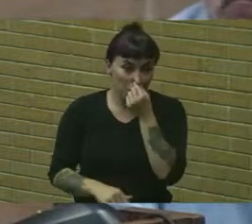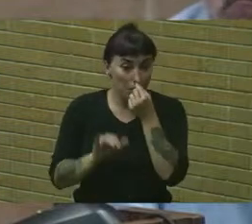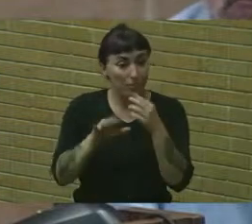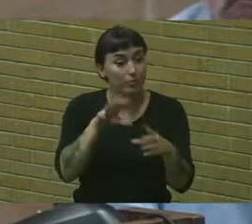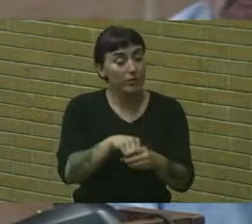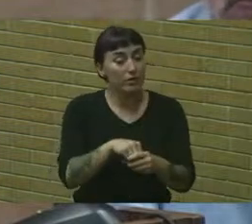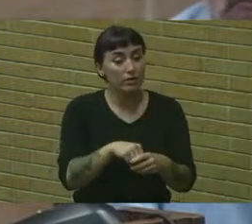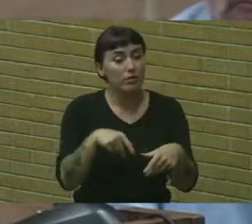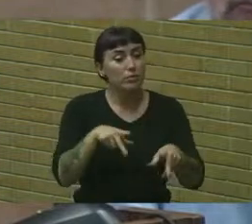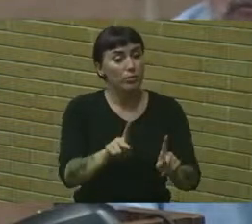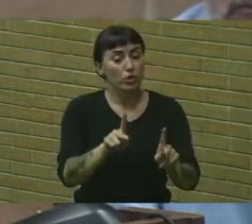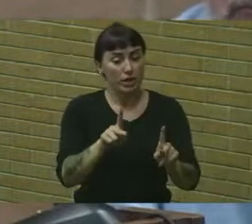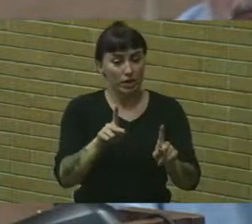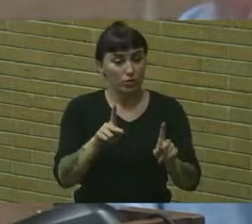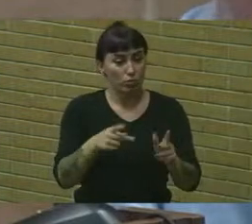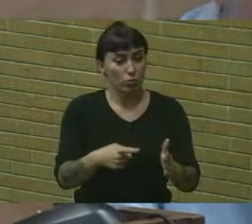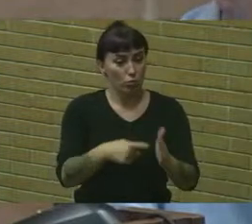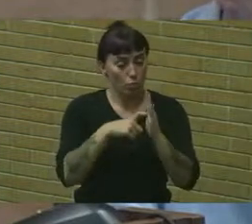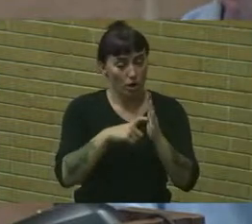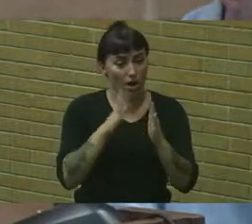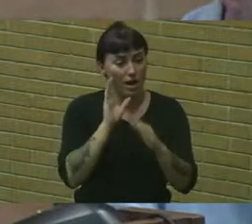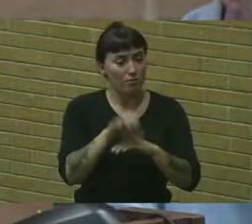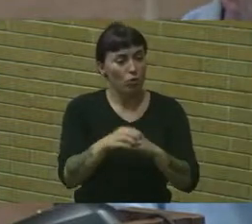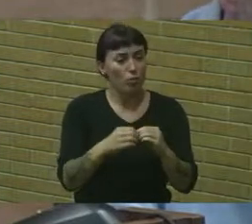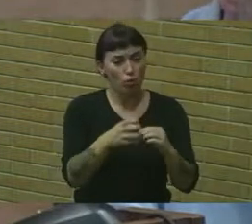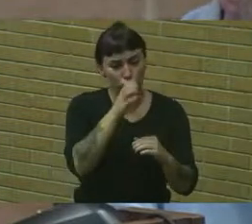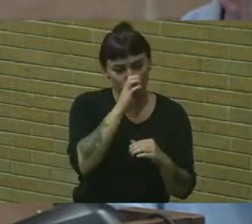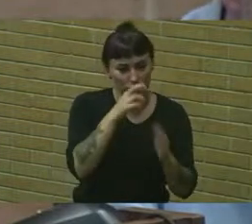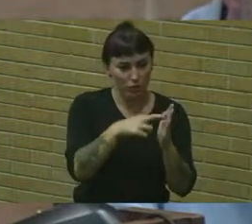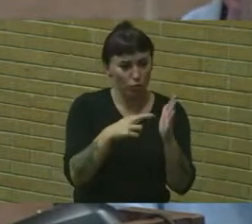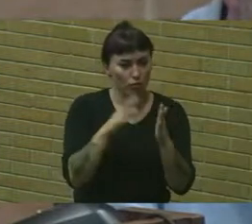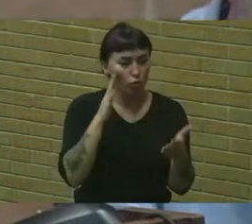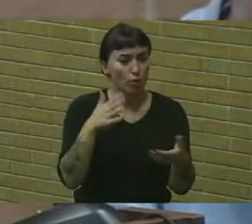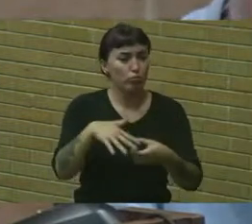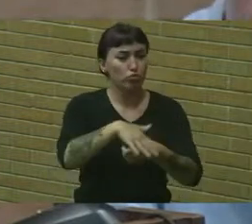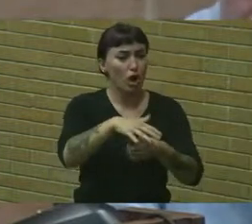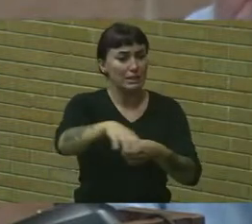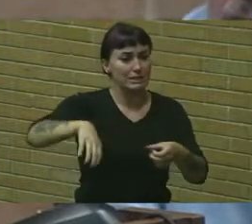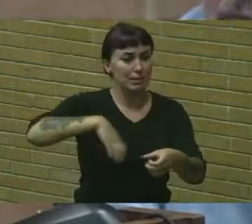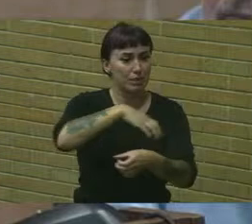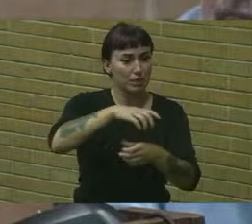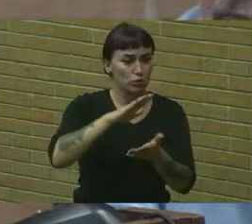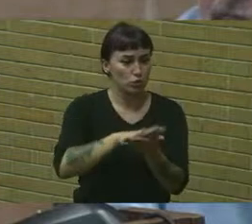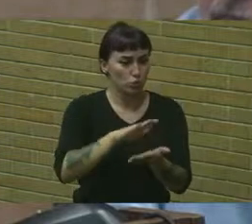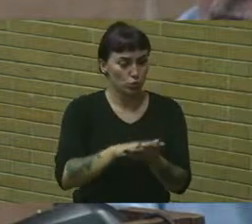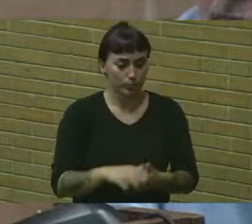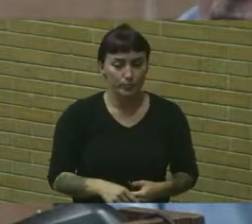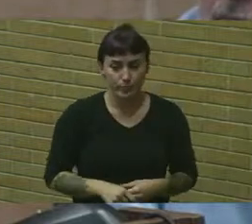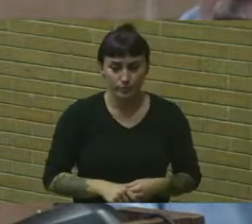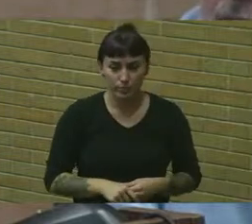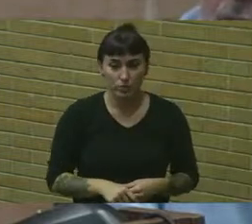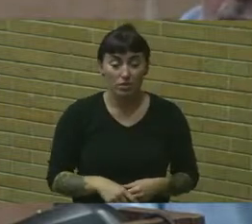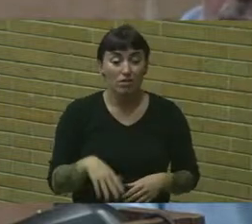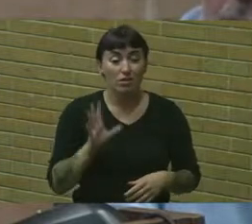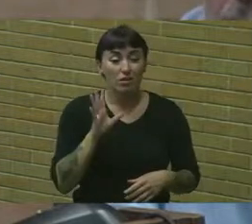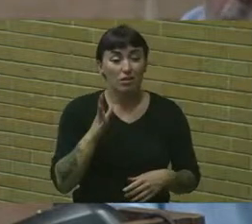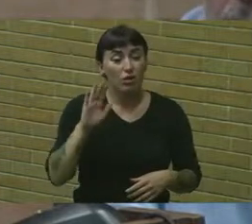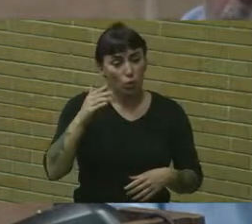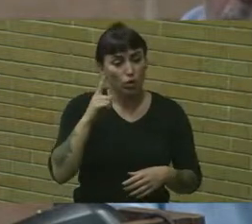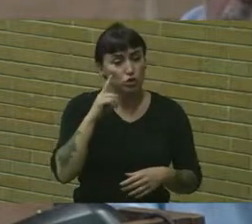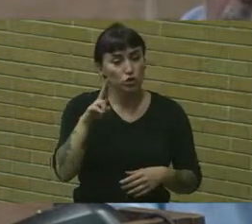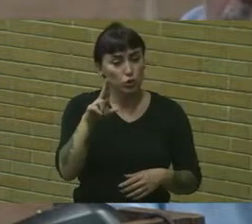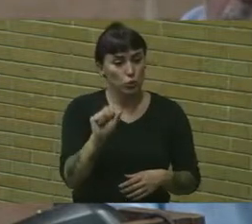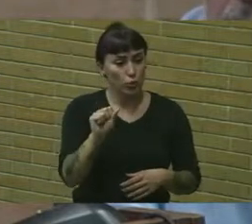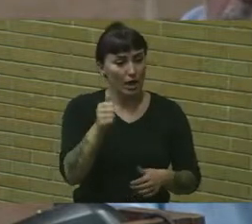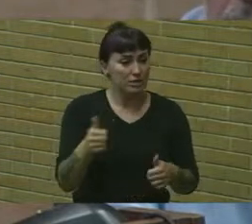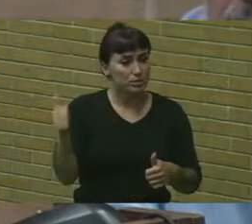includes permitting requirements and enforcing stricter rules regarding proximity to school premises. According to the U.S. Supreme